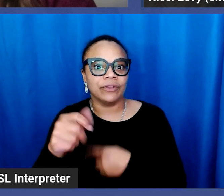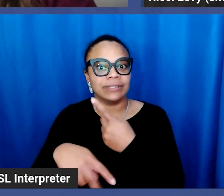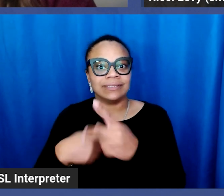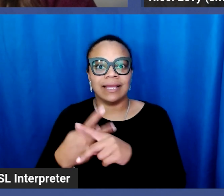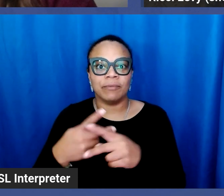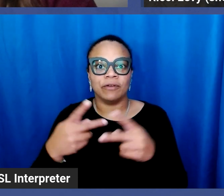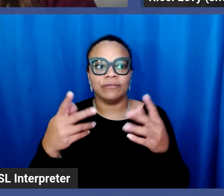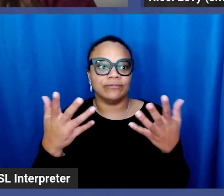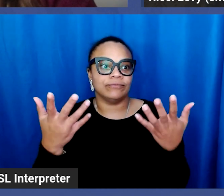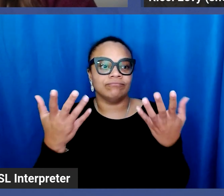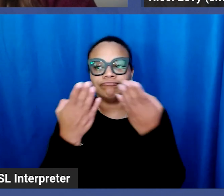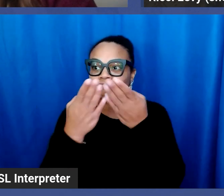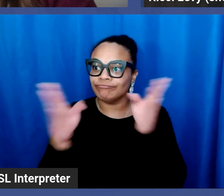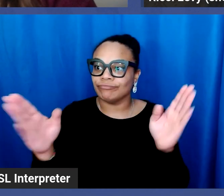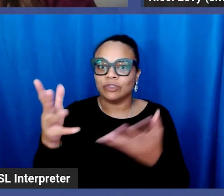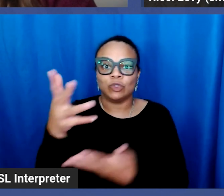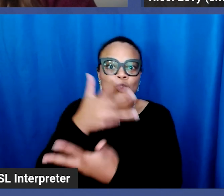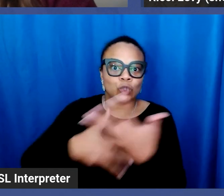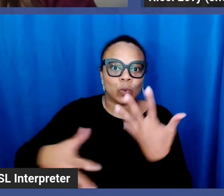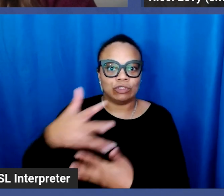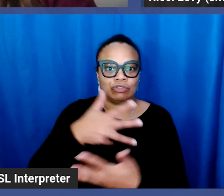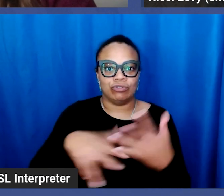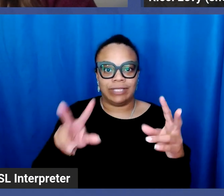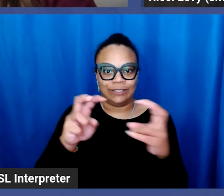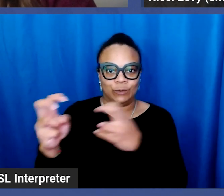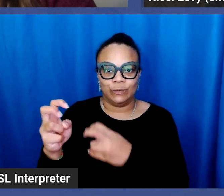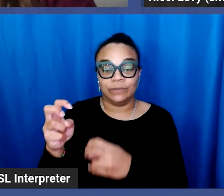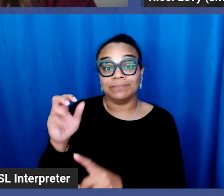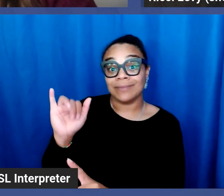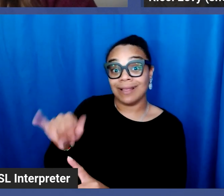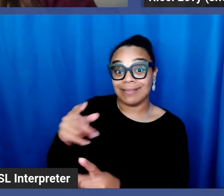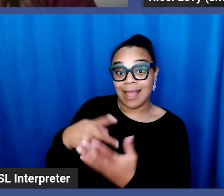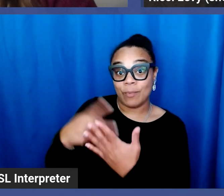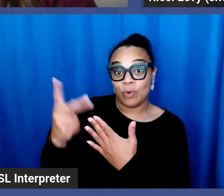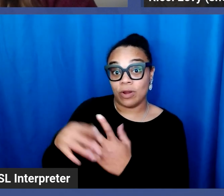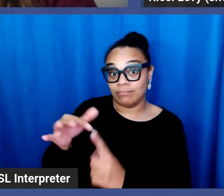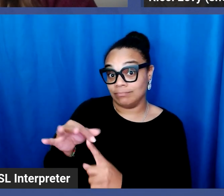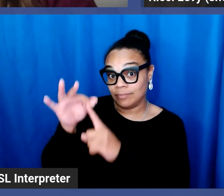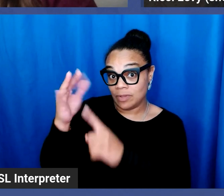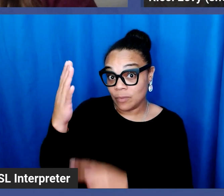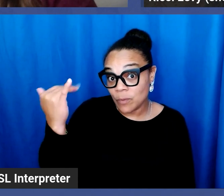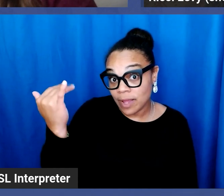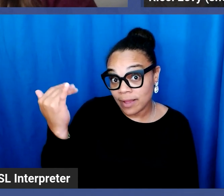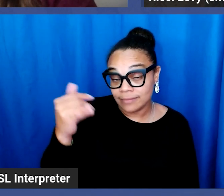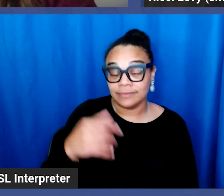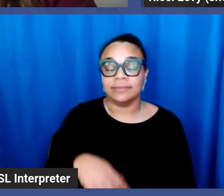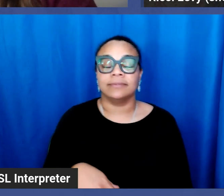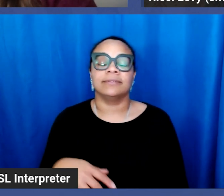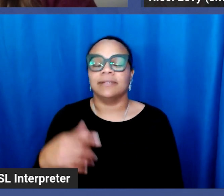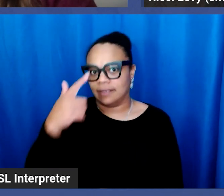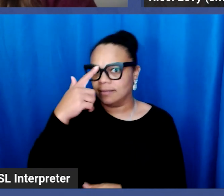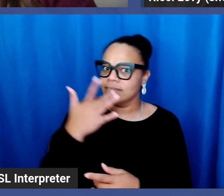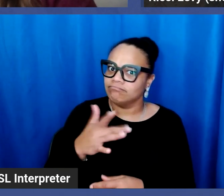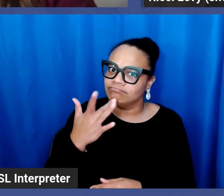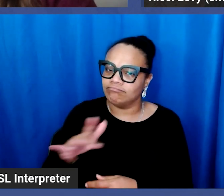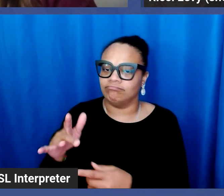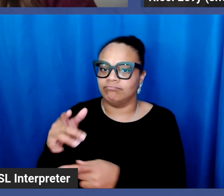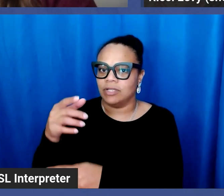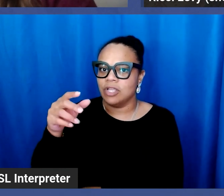social issues. And what's unique about that program is that thanks to the generosity of New Moon